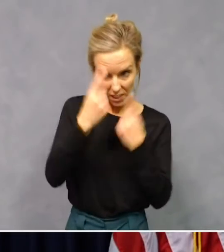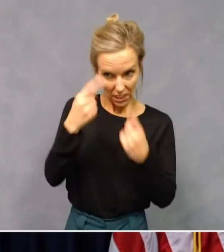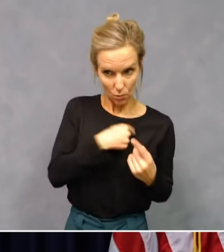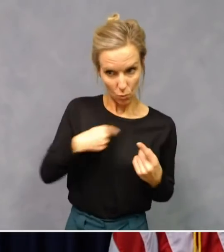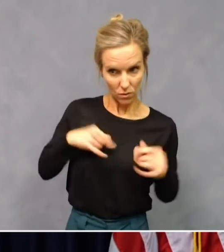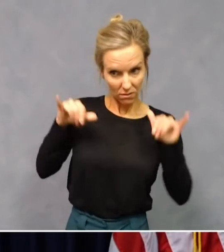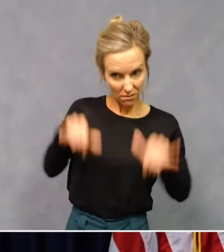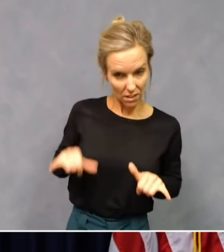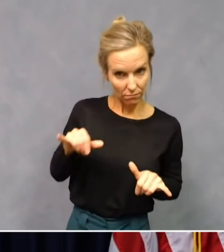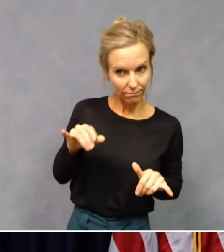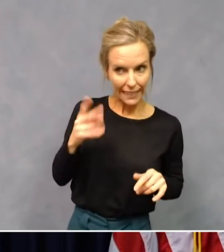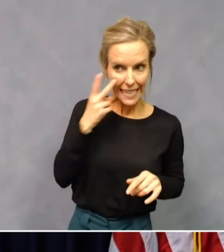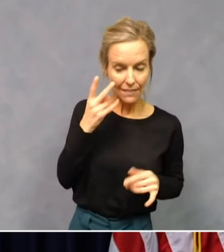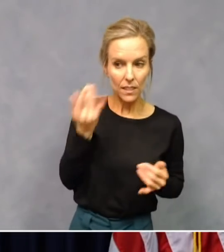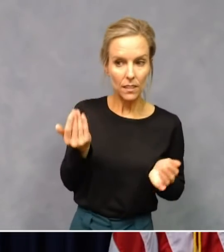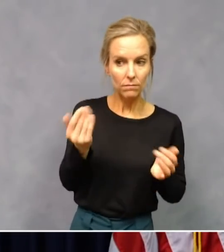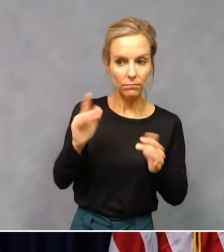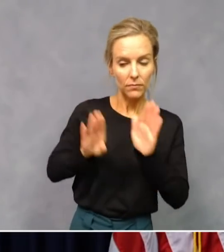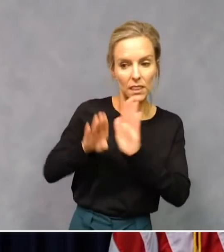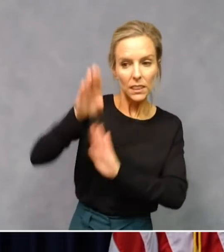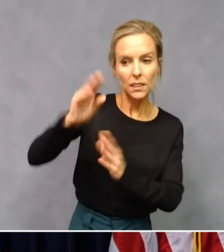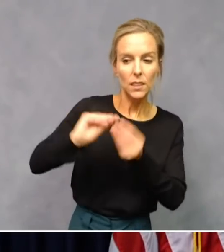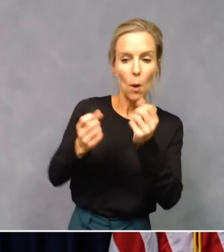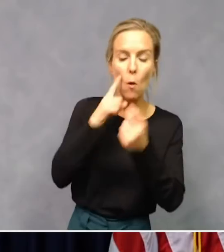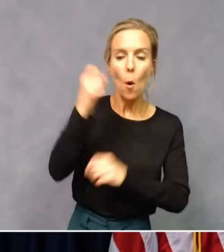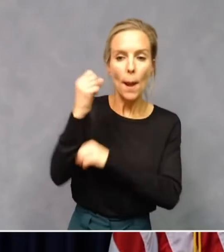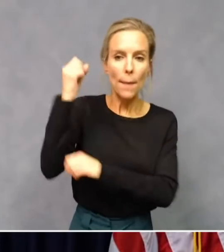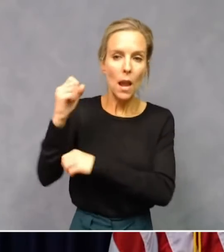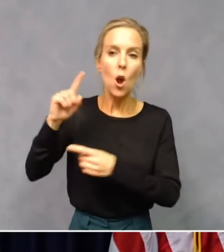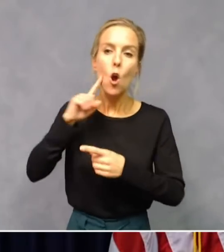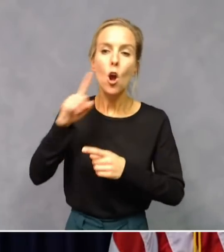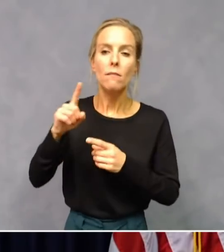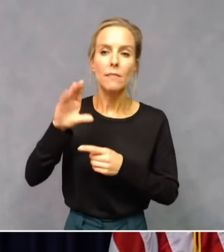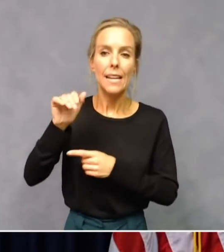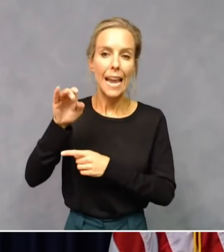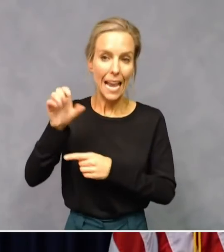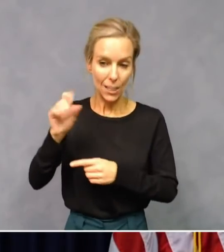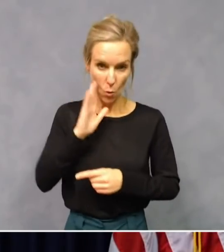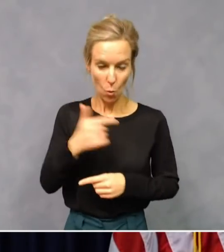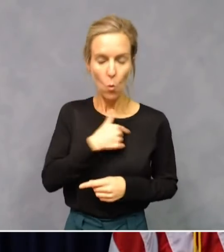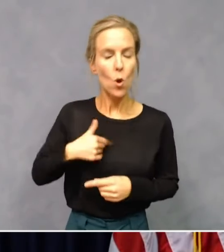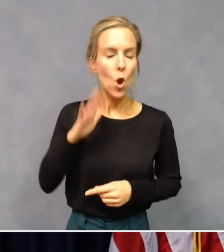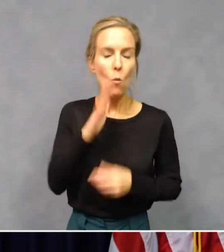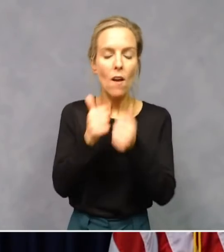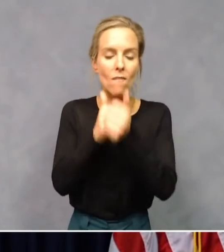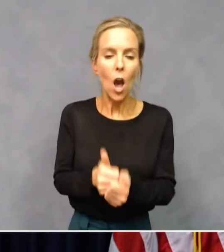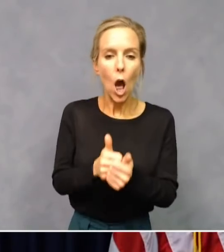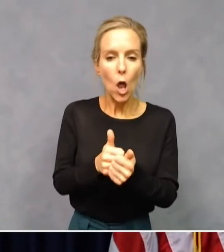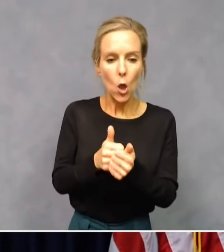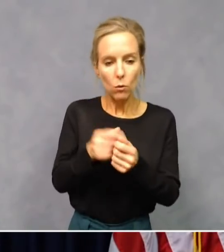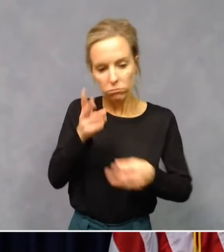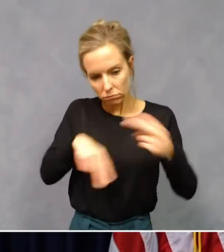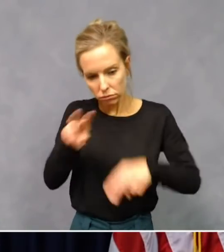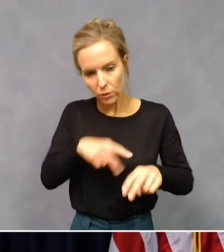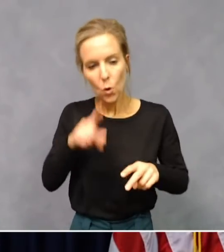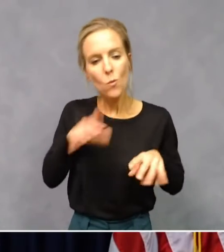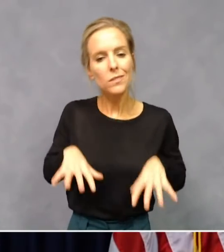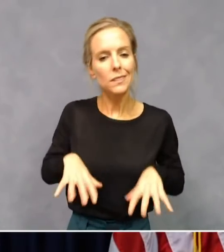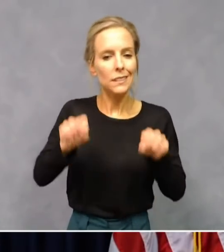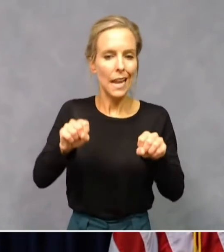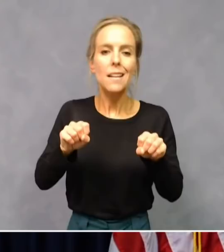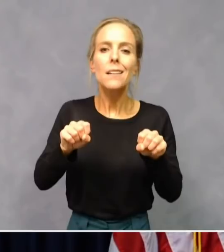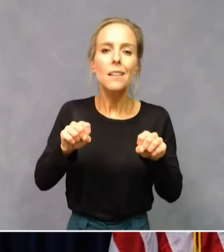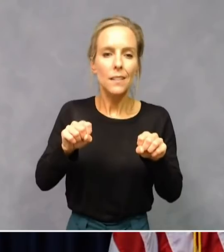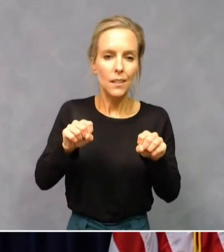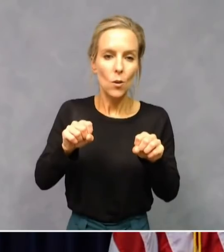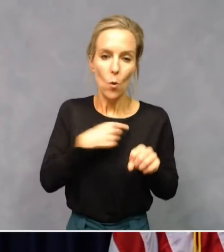cases? Well, listen, we're following it closely. We are committed to taking actions as we need to. Right now, we